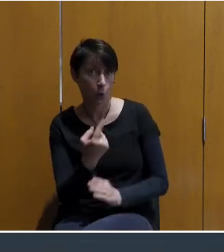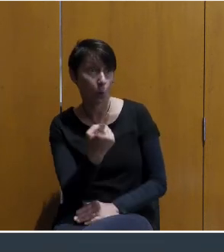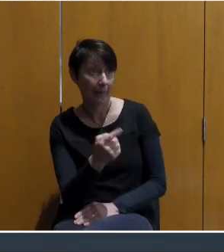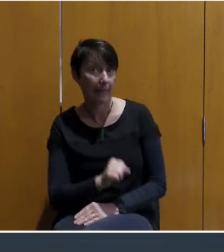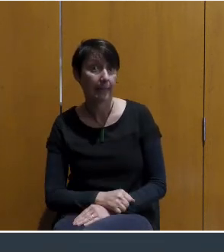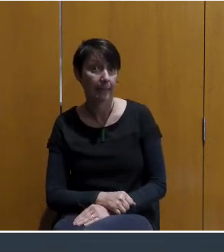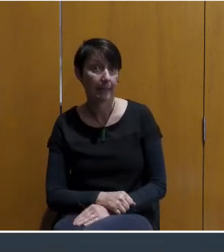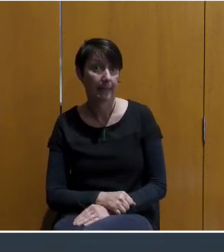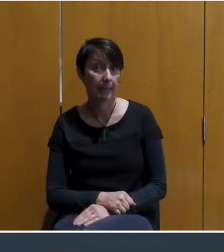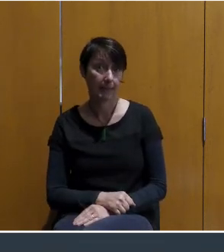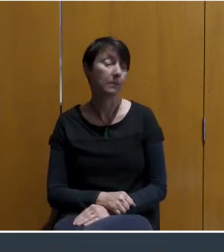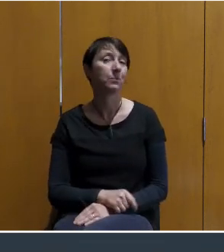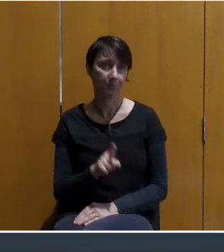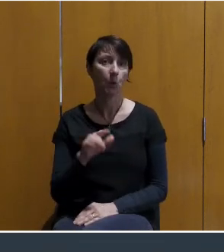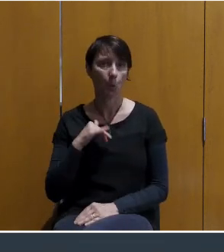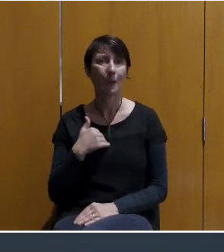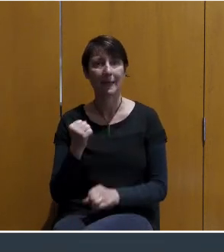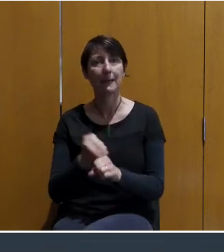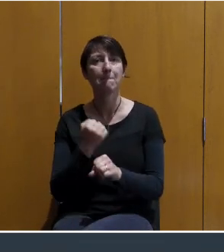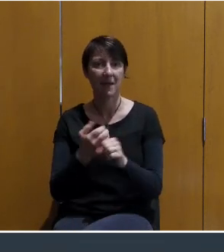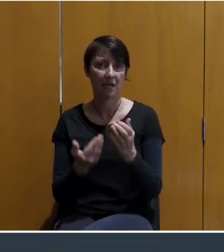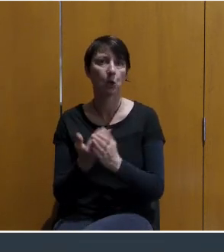change. So we need to add a map, yeah.